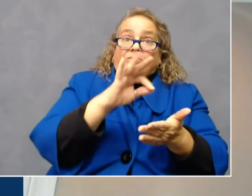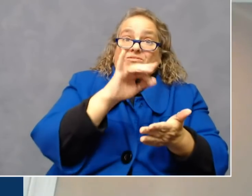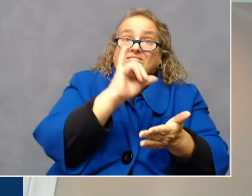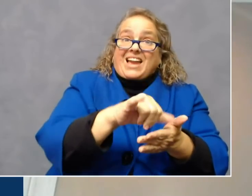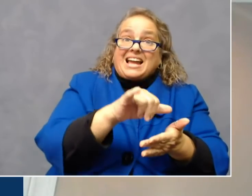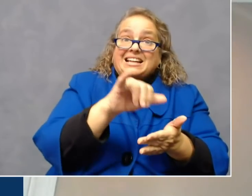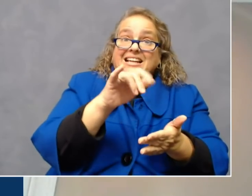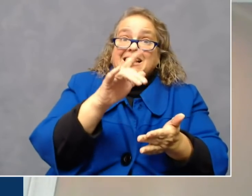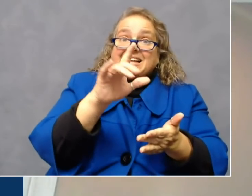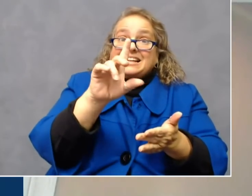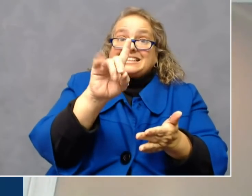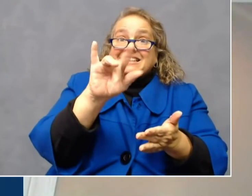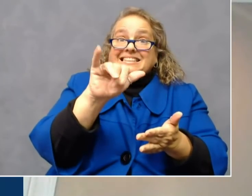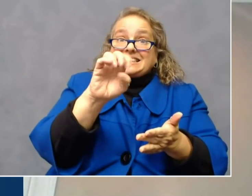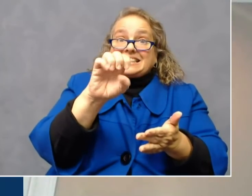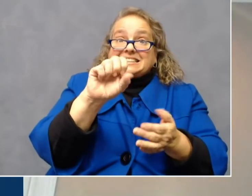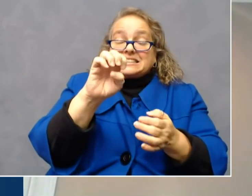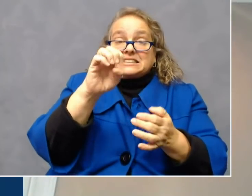is